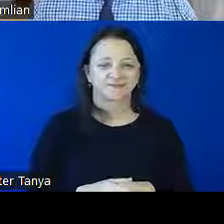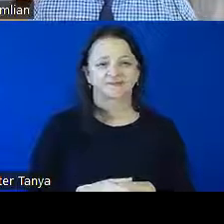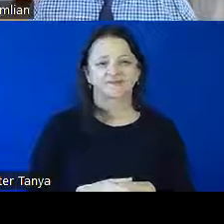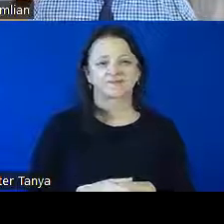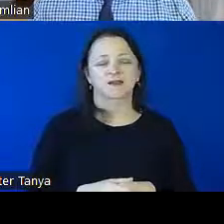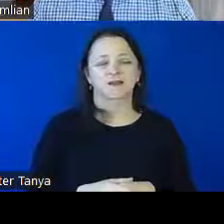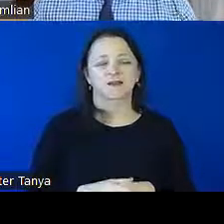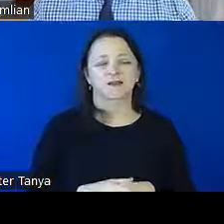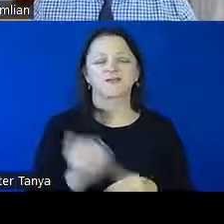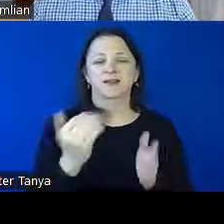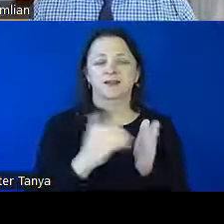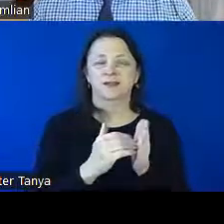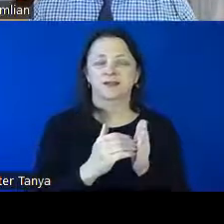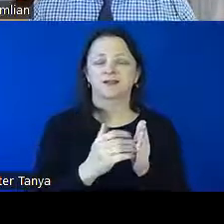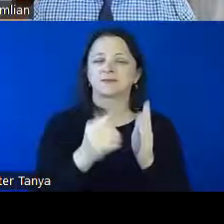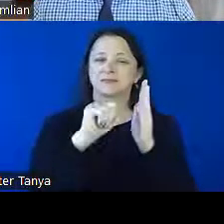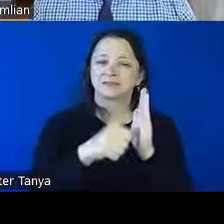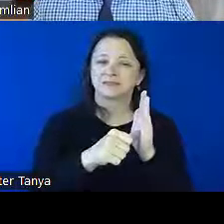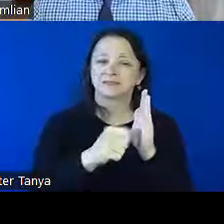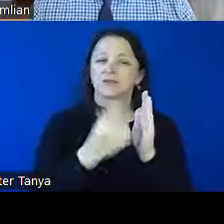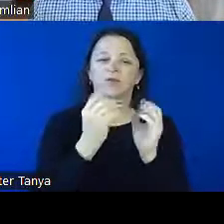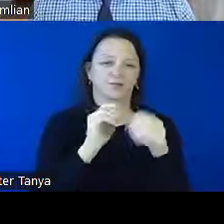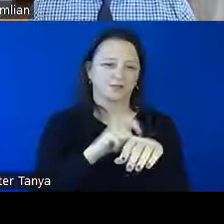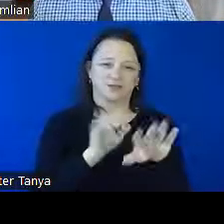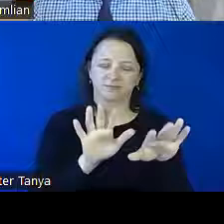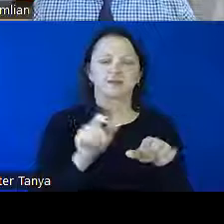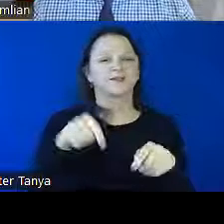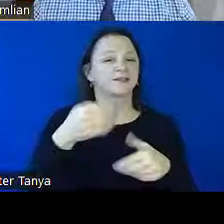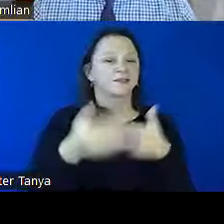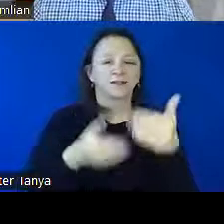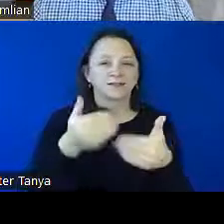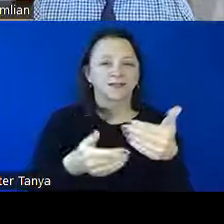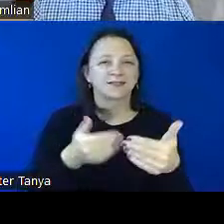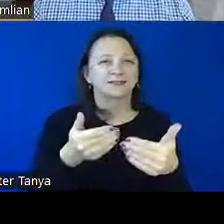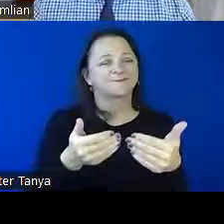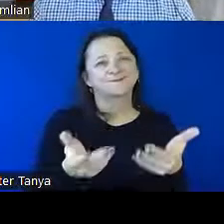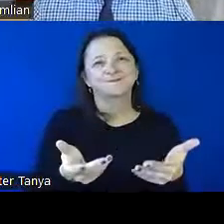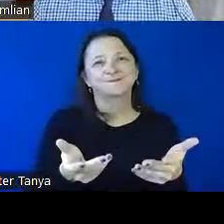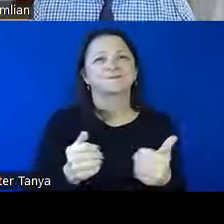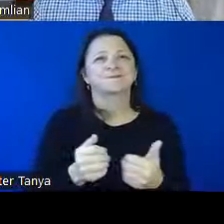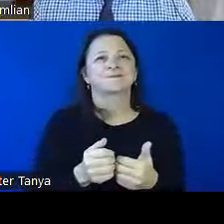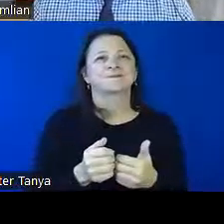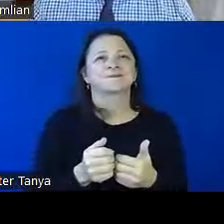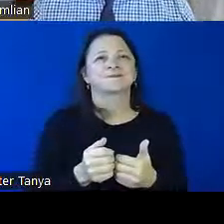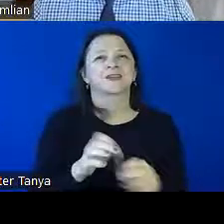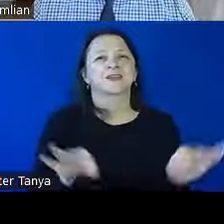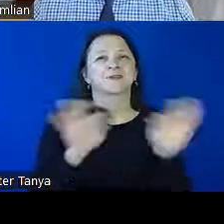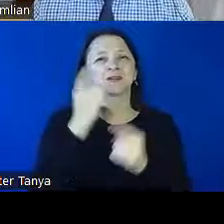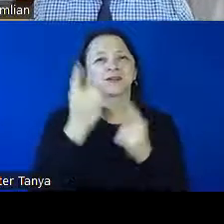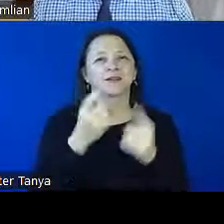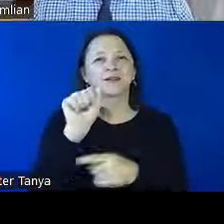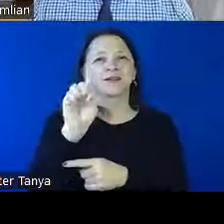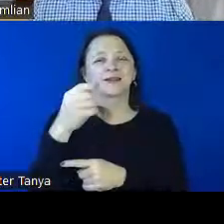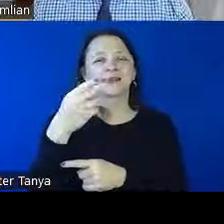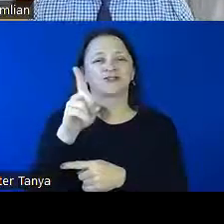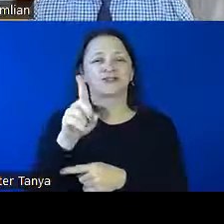And again, I want to maybe reemphasize one more time that this process, we really want to consider an additional ADHD diagnosis